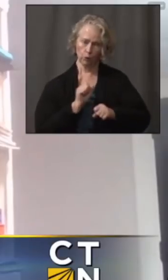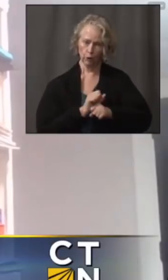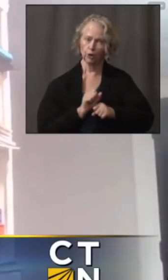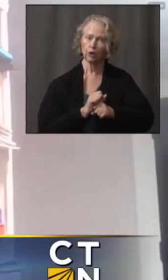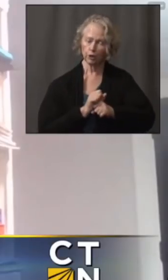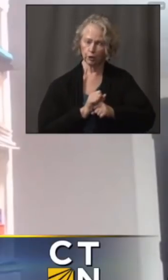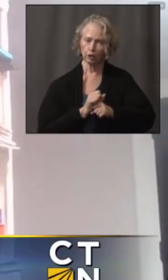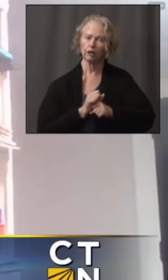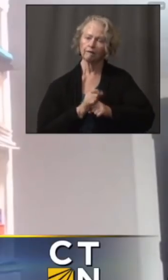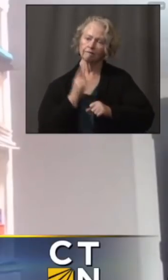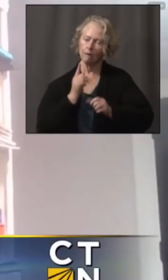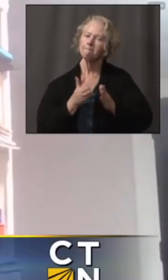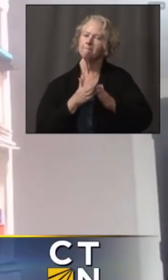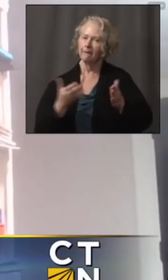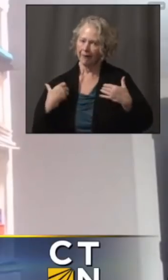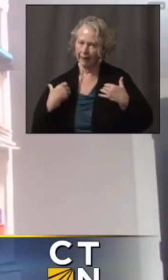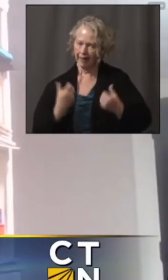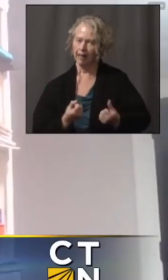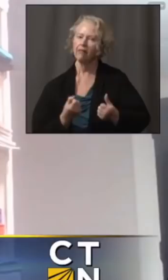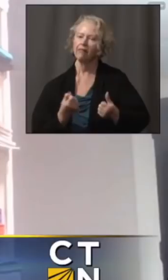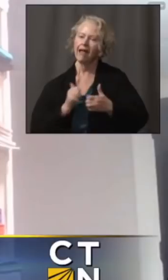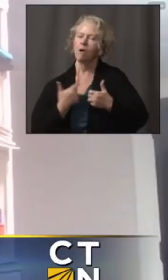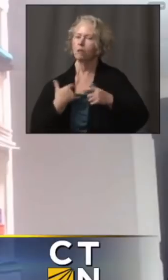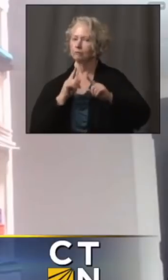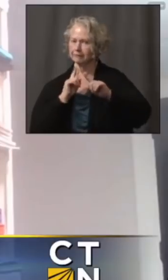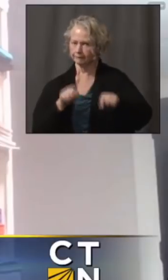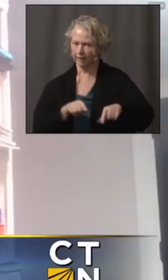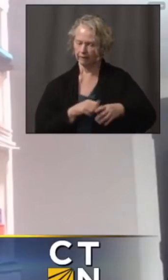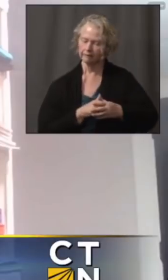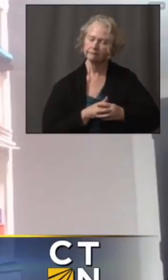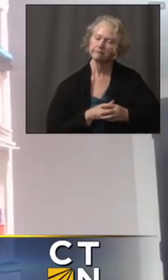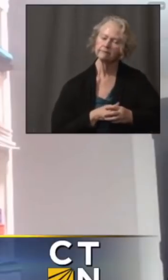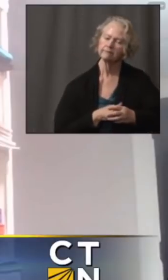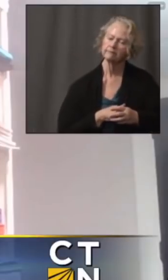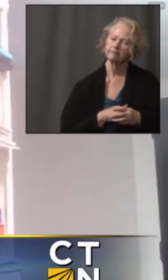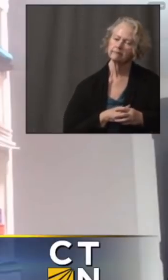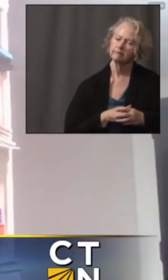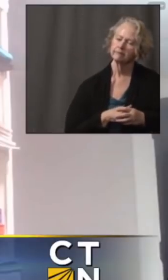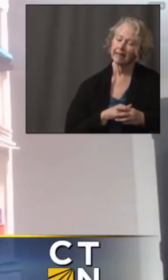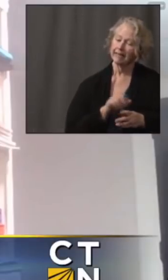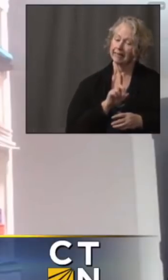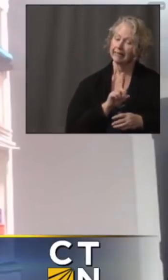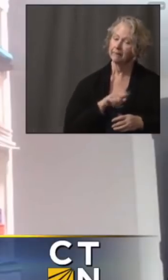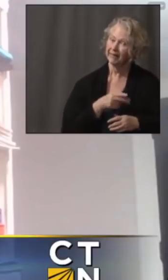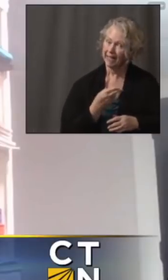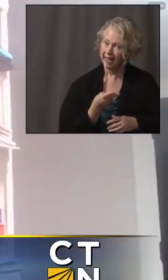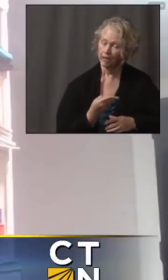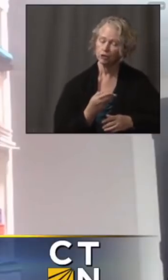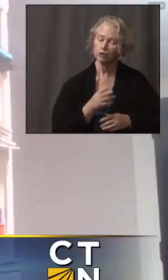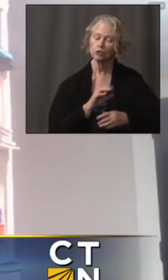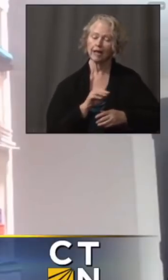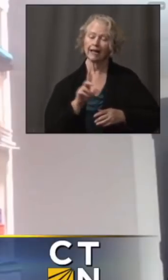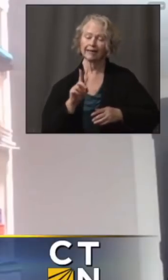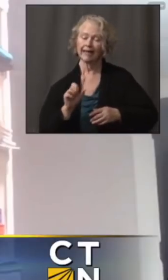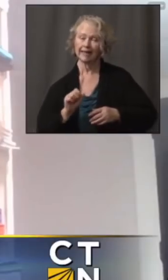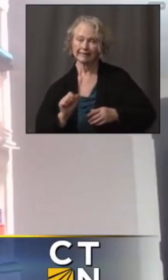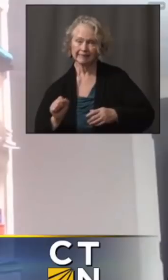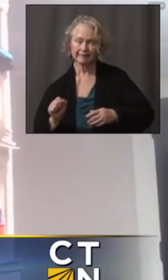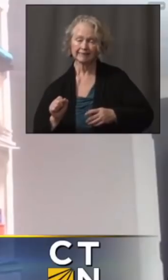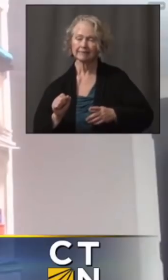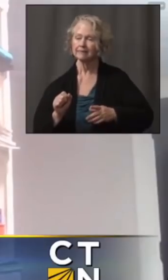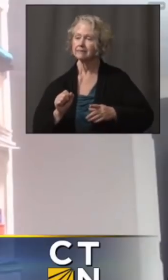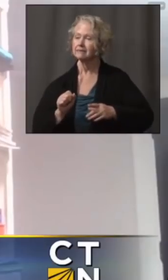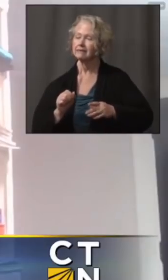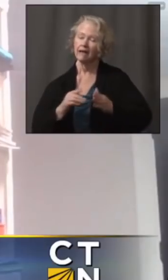the public health and pandemic response. We're at DPH and at DSS and across the government,